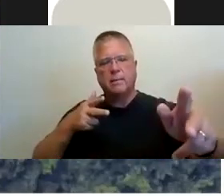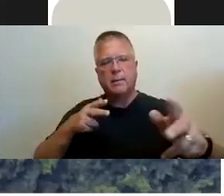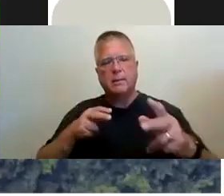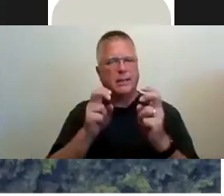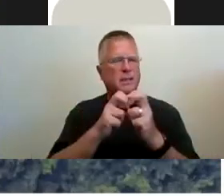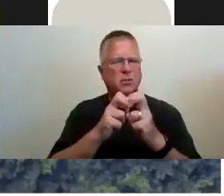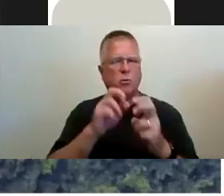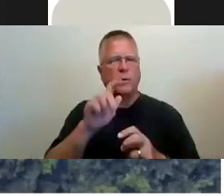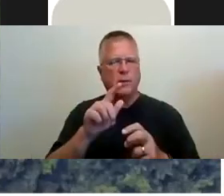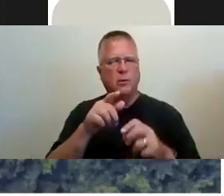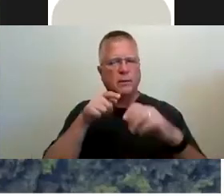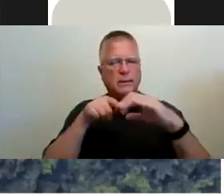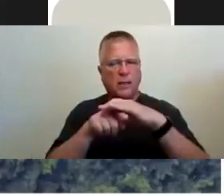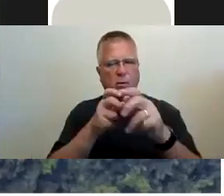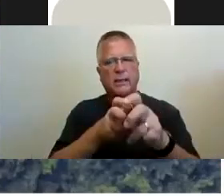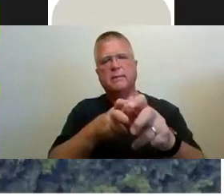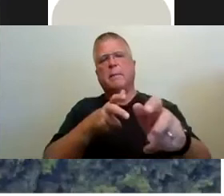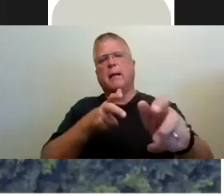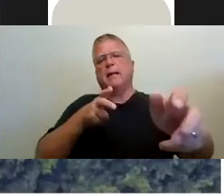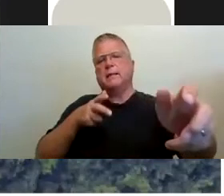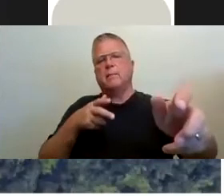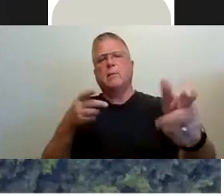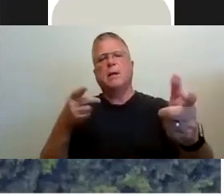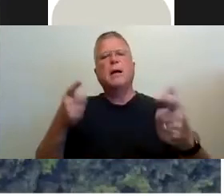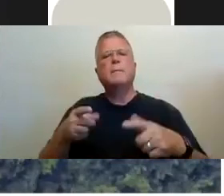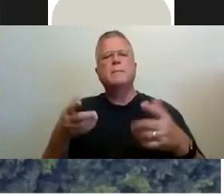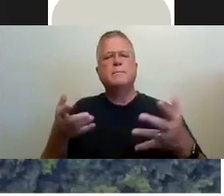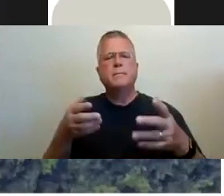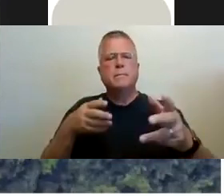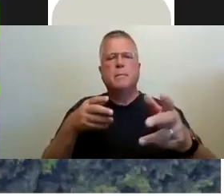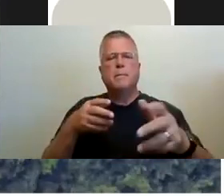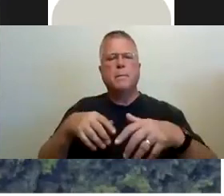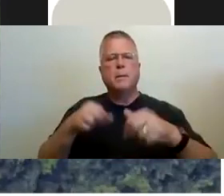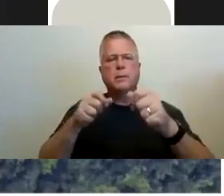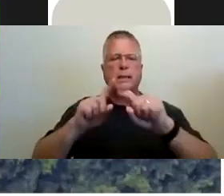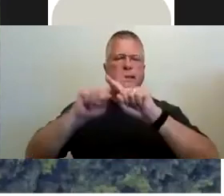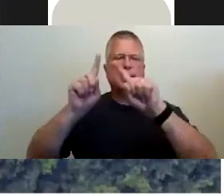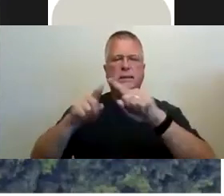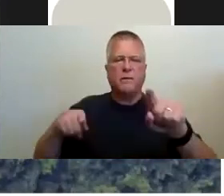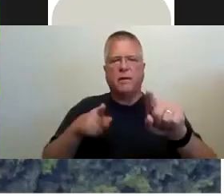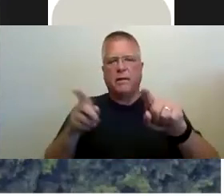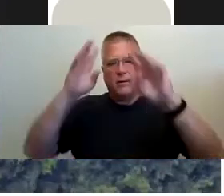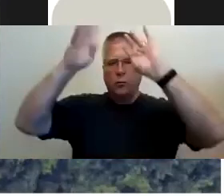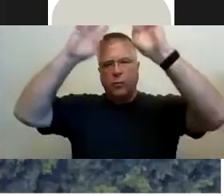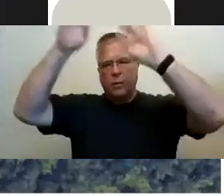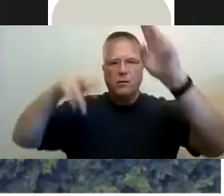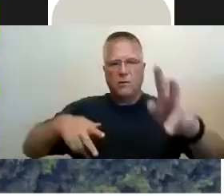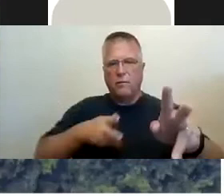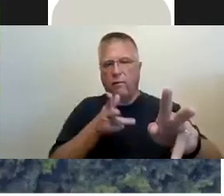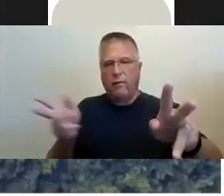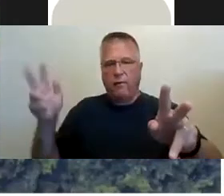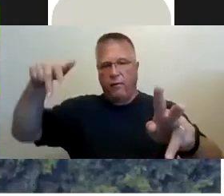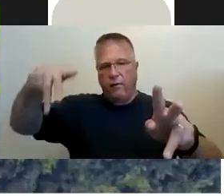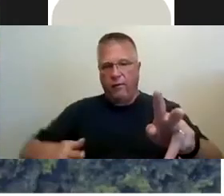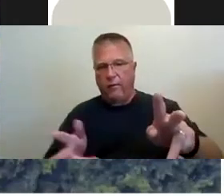Hill Tunnel gets backed up, that people take all these different creative ways to